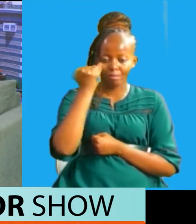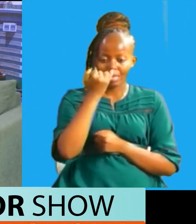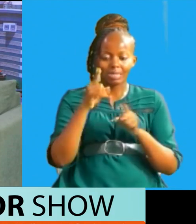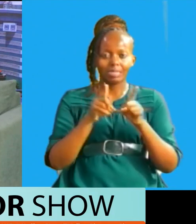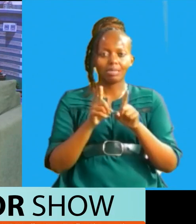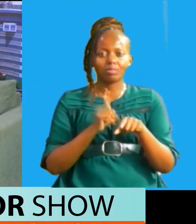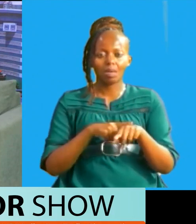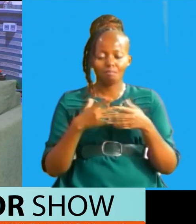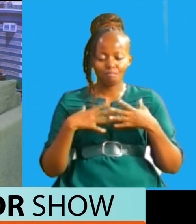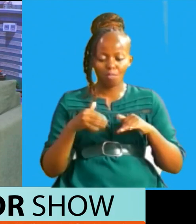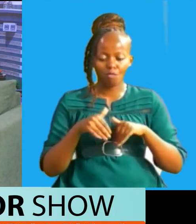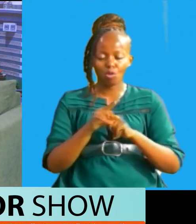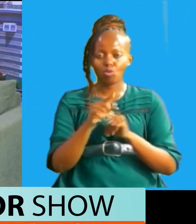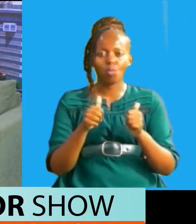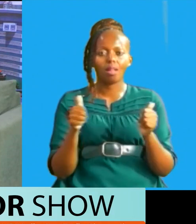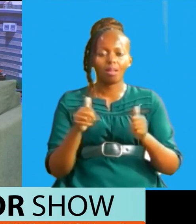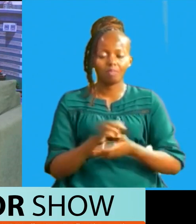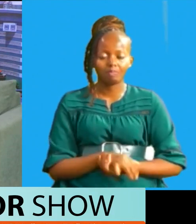be authoritative. Yes.